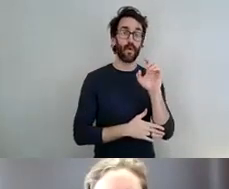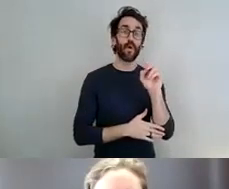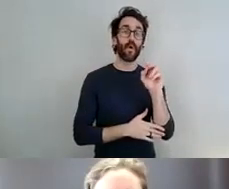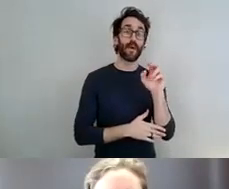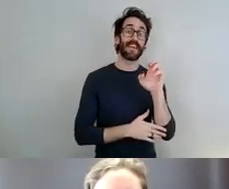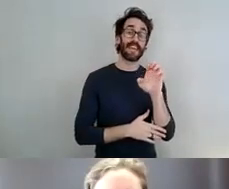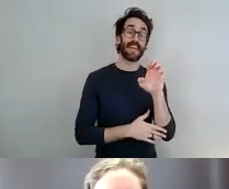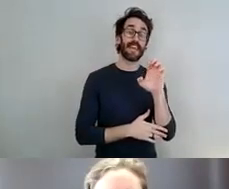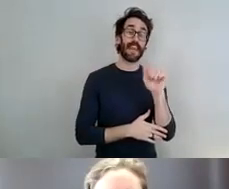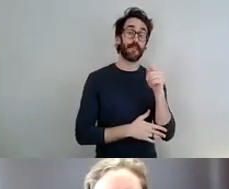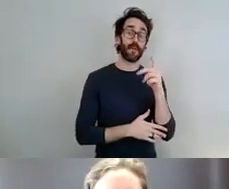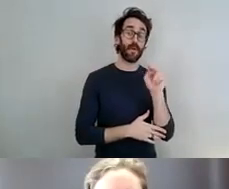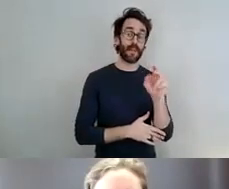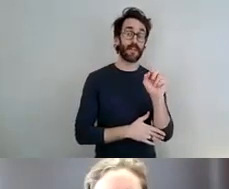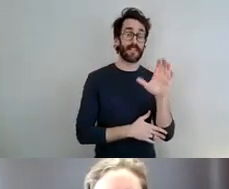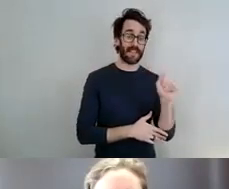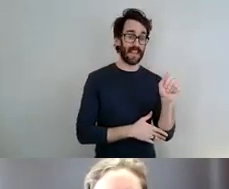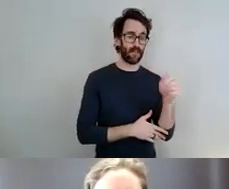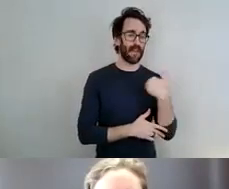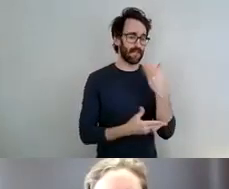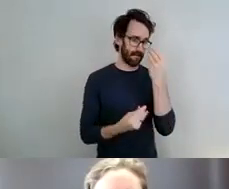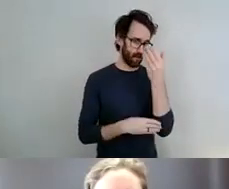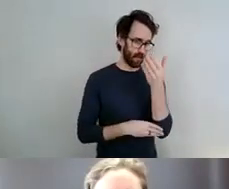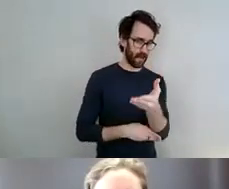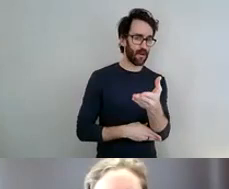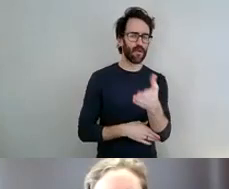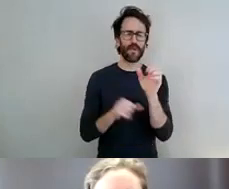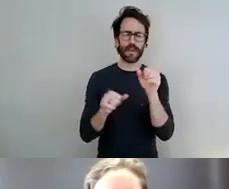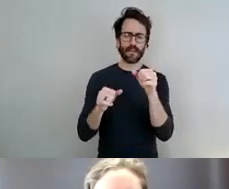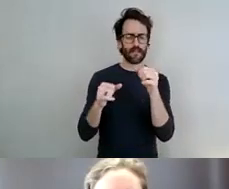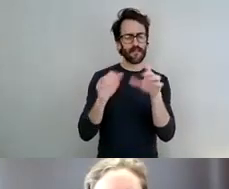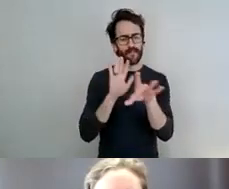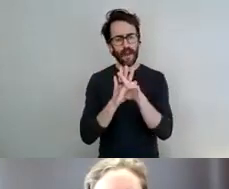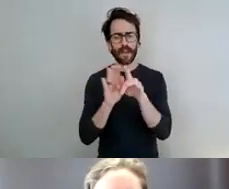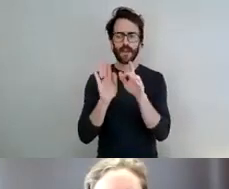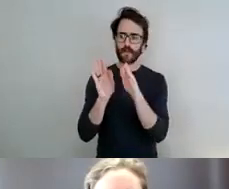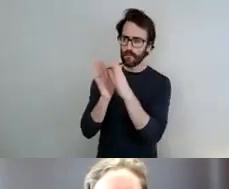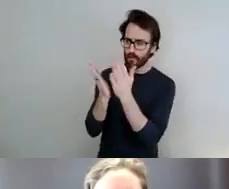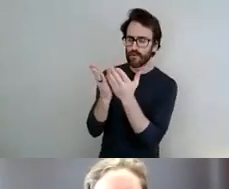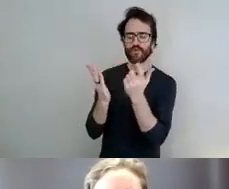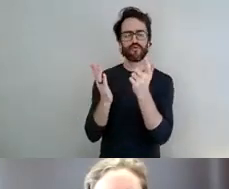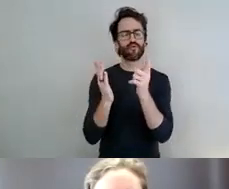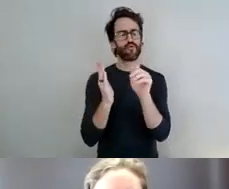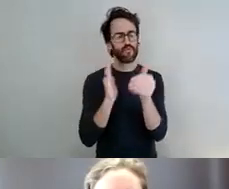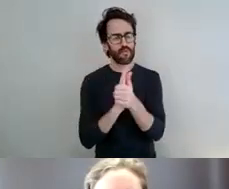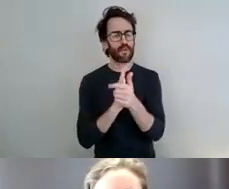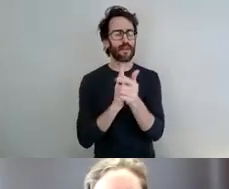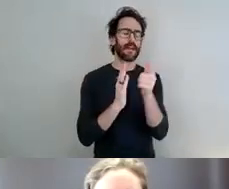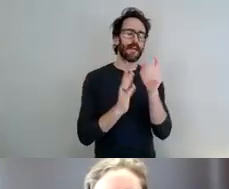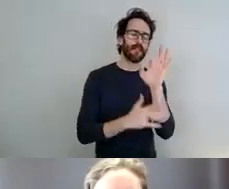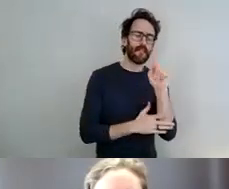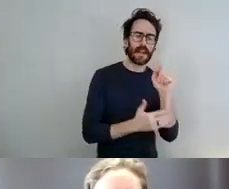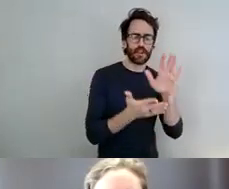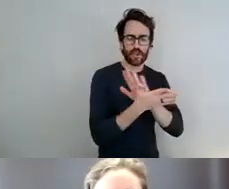EAPON.ca. So you can find brochures and fact sheets on frauds and scams and financial abuse. We have a